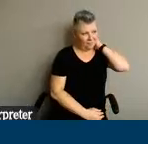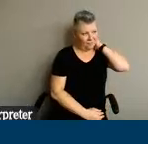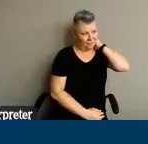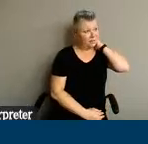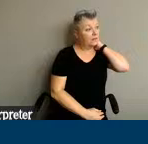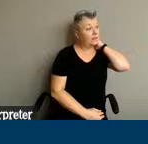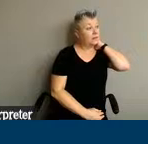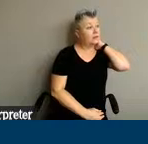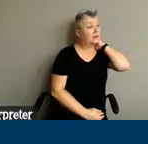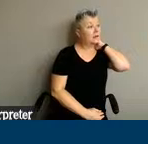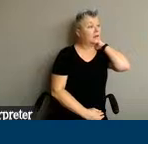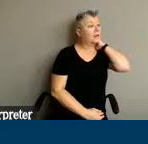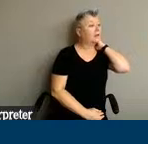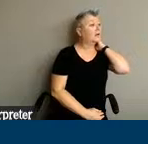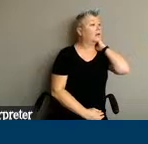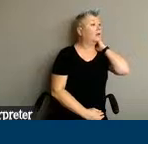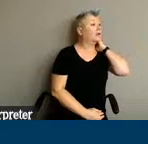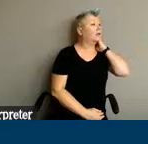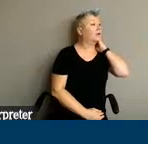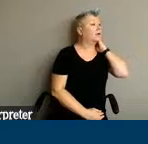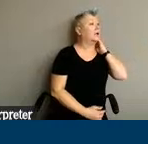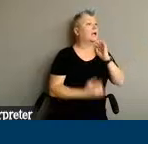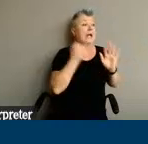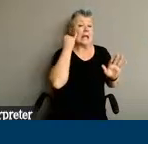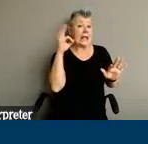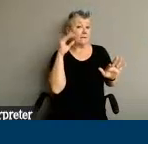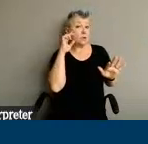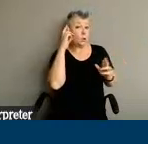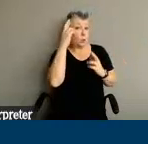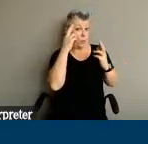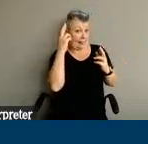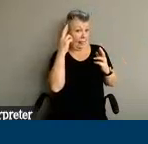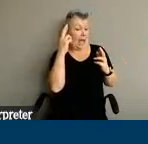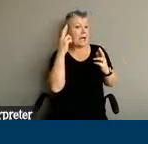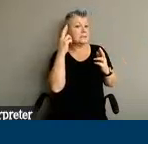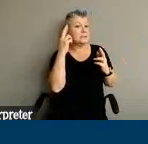Realize, insight, five.